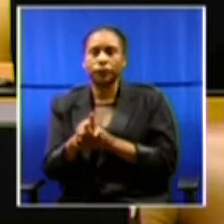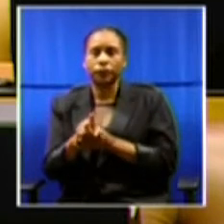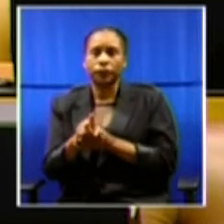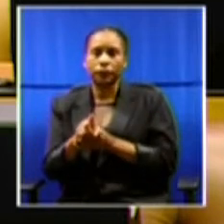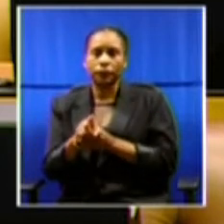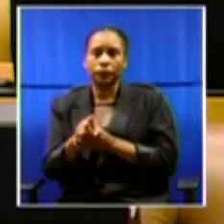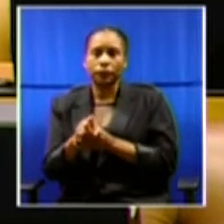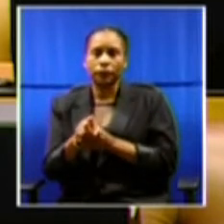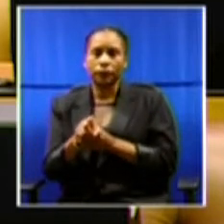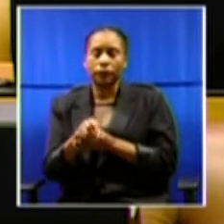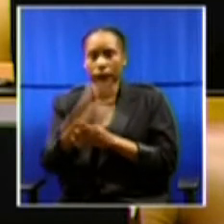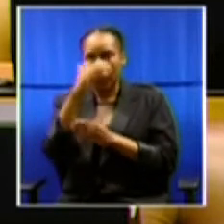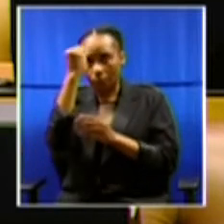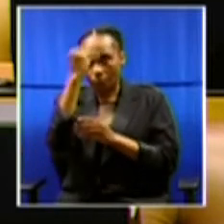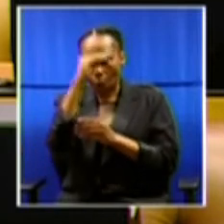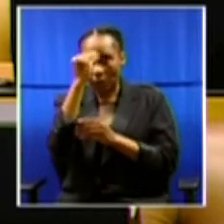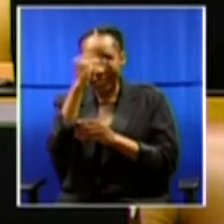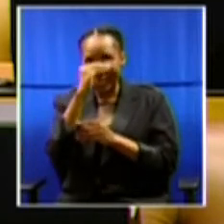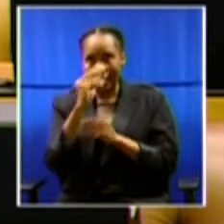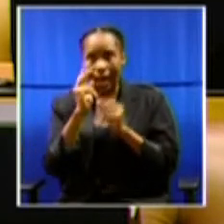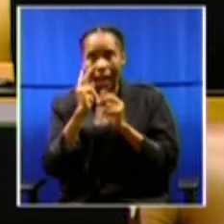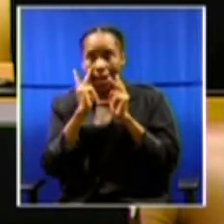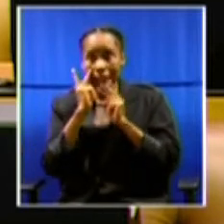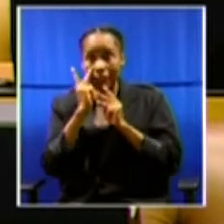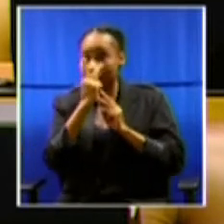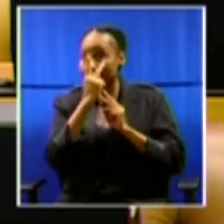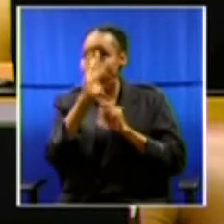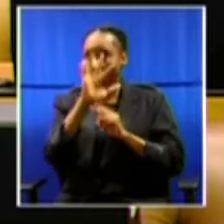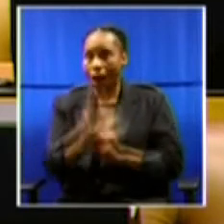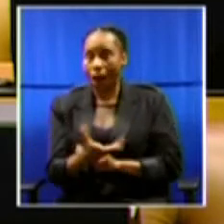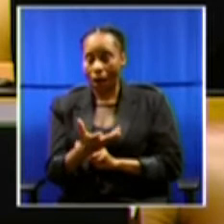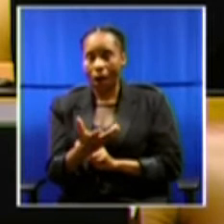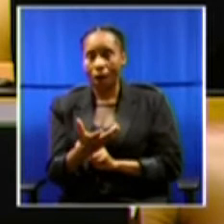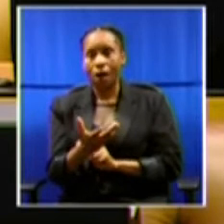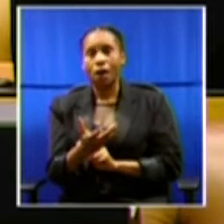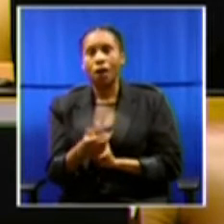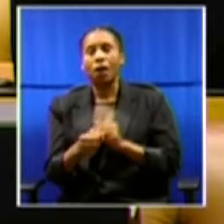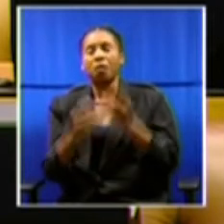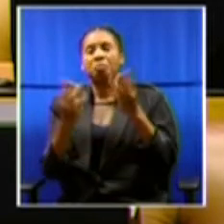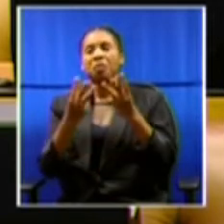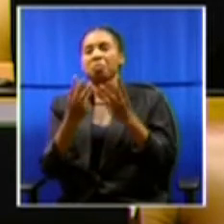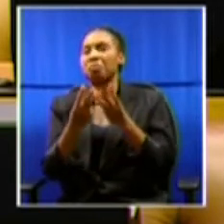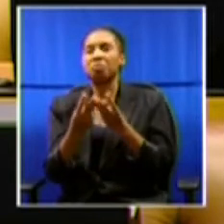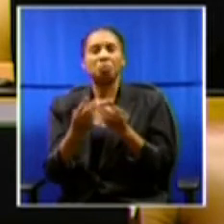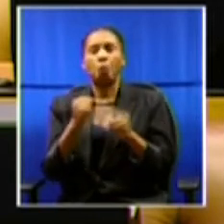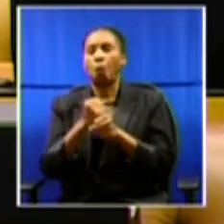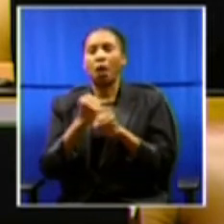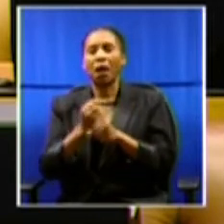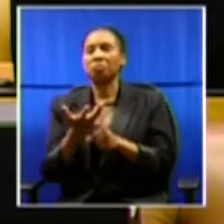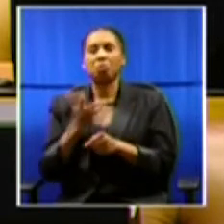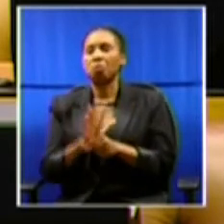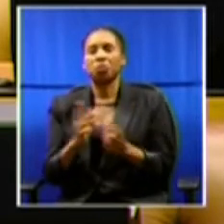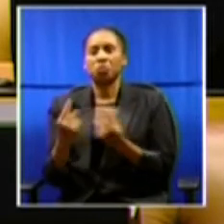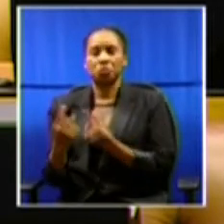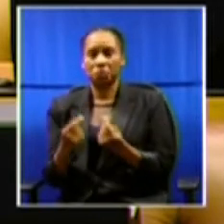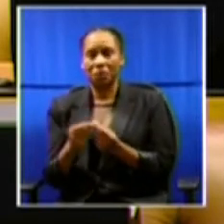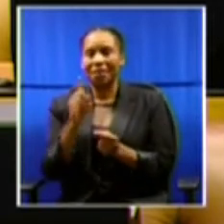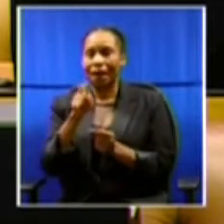that police are perceived as people that don't want to do the work. It cannot be